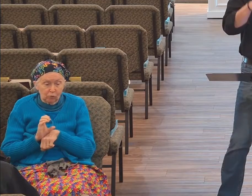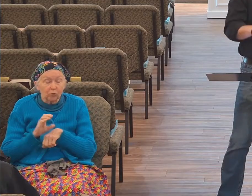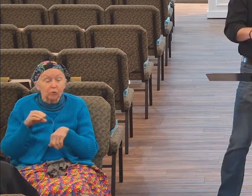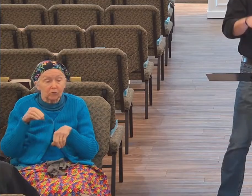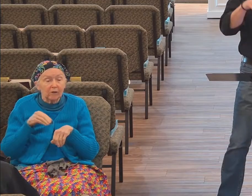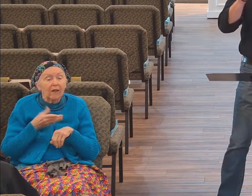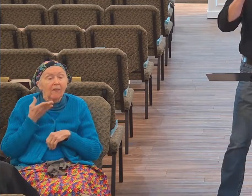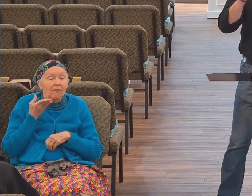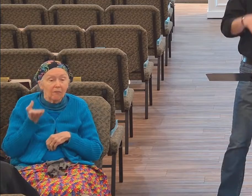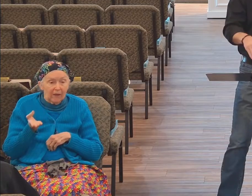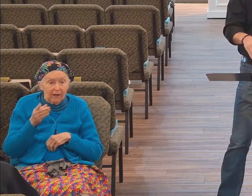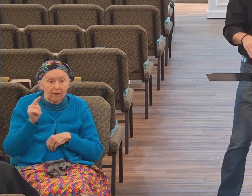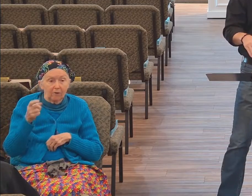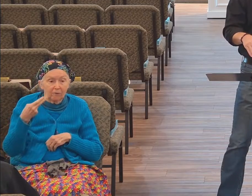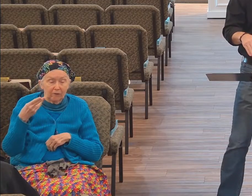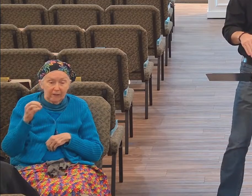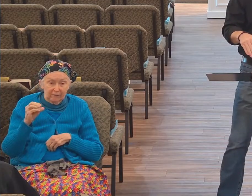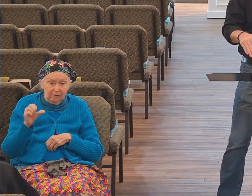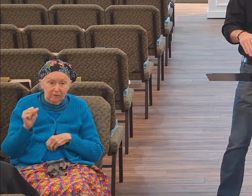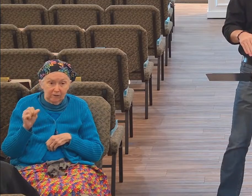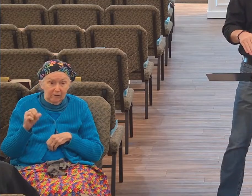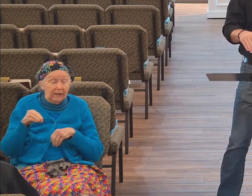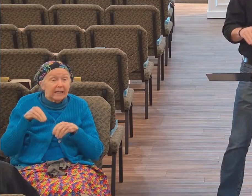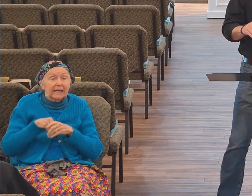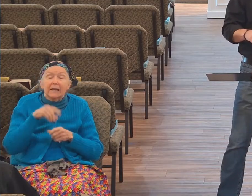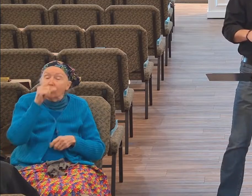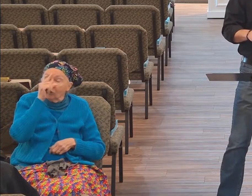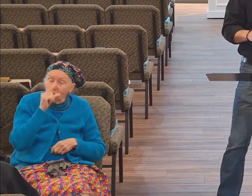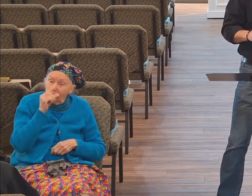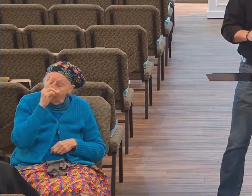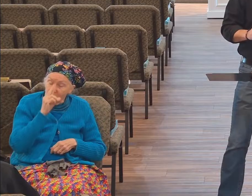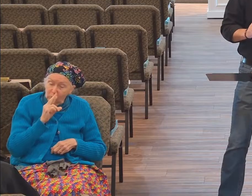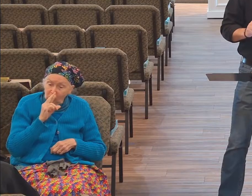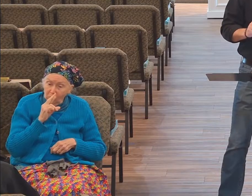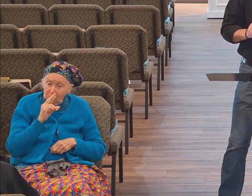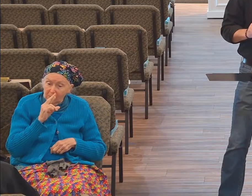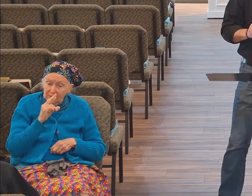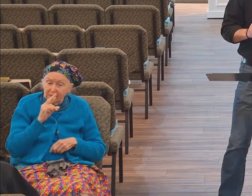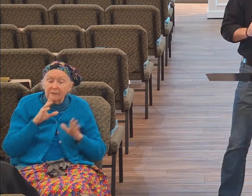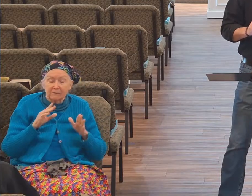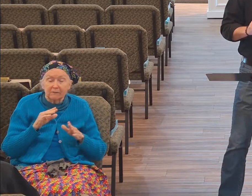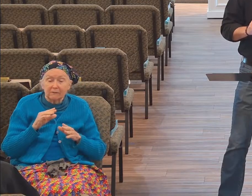in the Greco-Roman society, let's talk about leaders just for a moment.